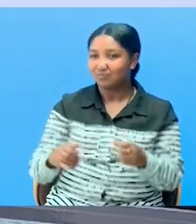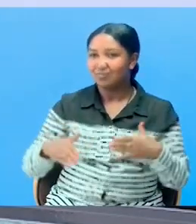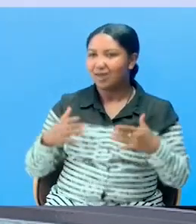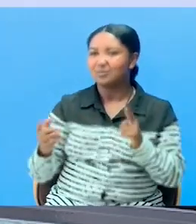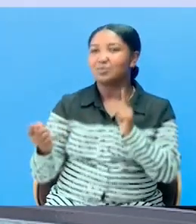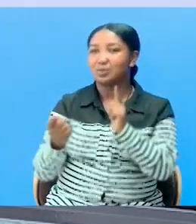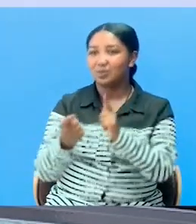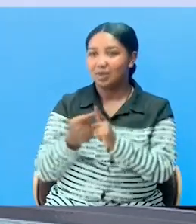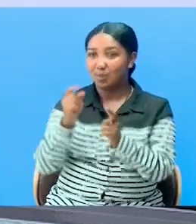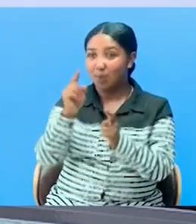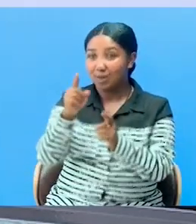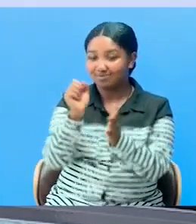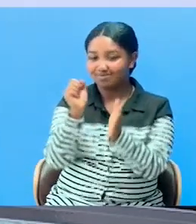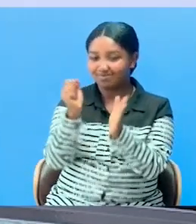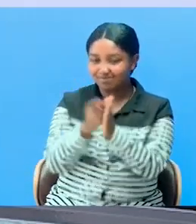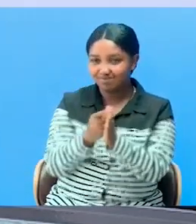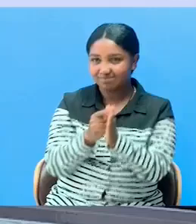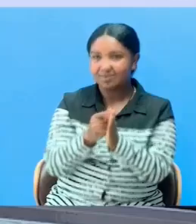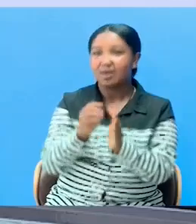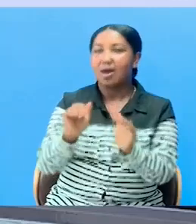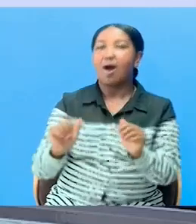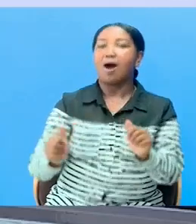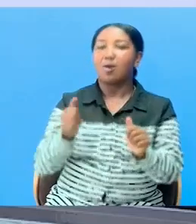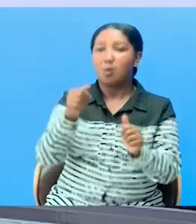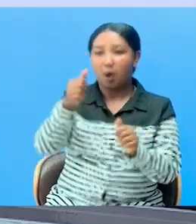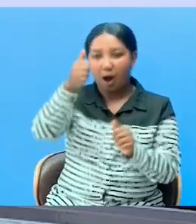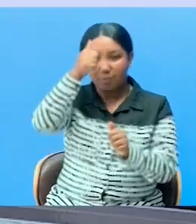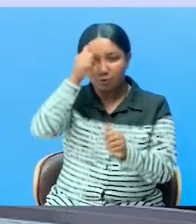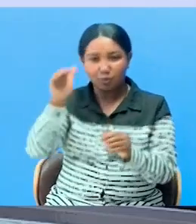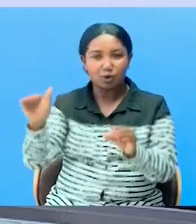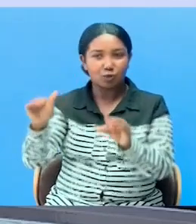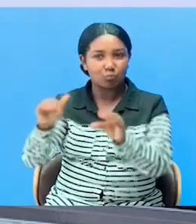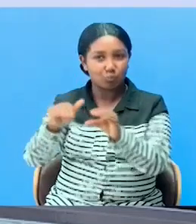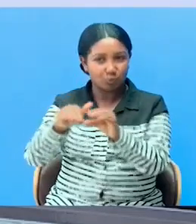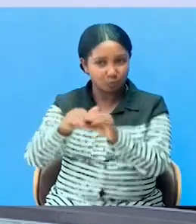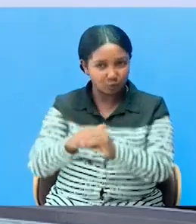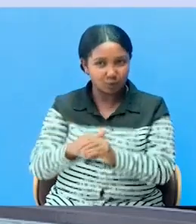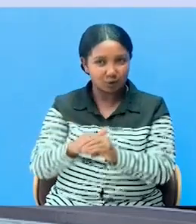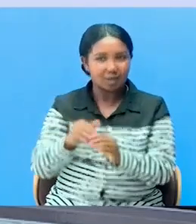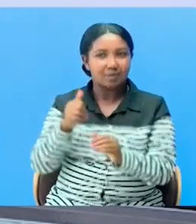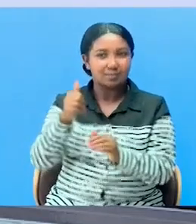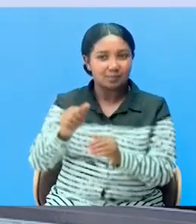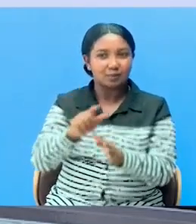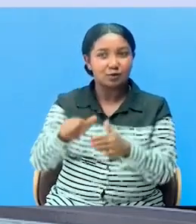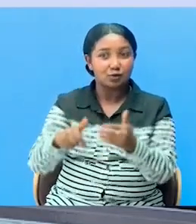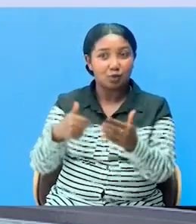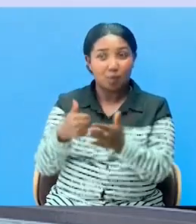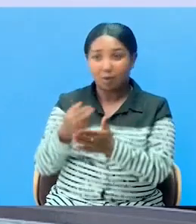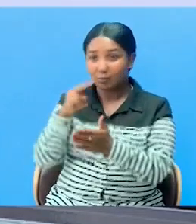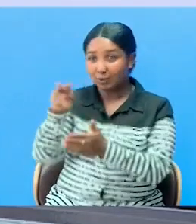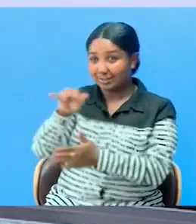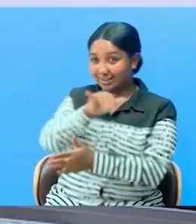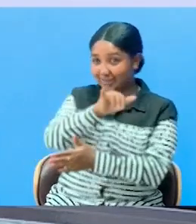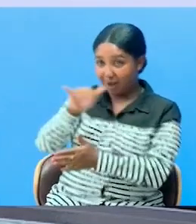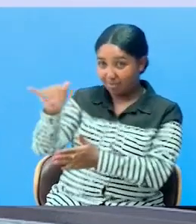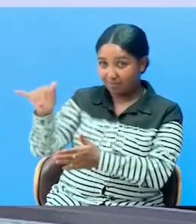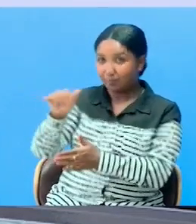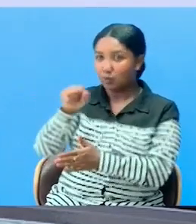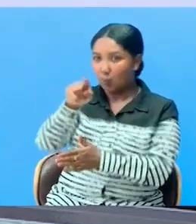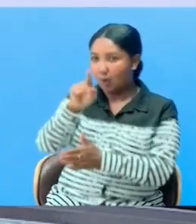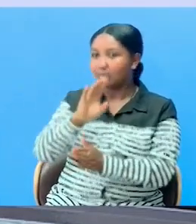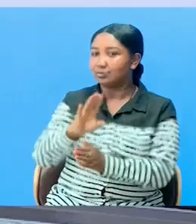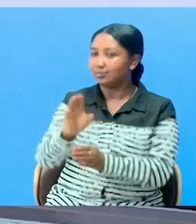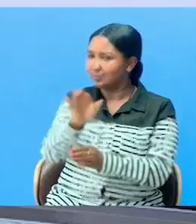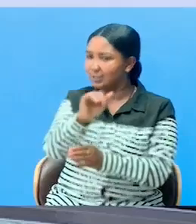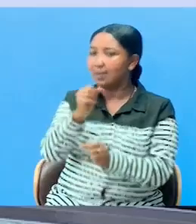is one example or sample example that how Abdi introduced himself. So by looking at this sample, you are